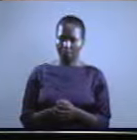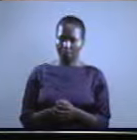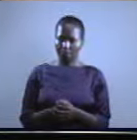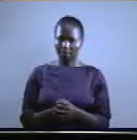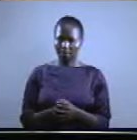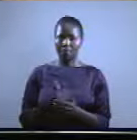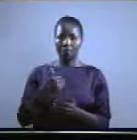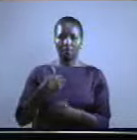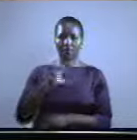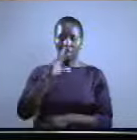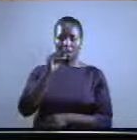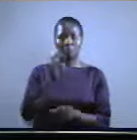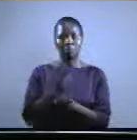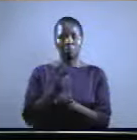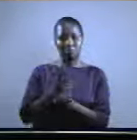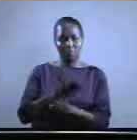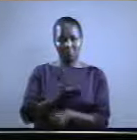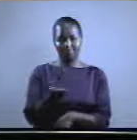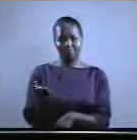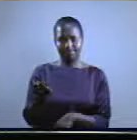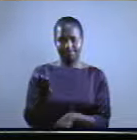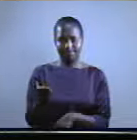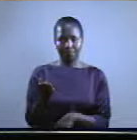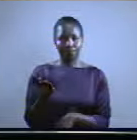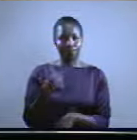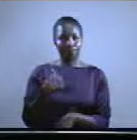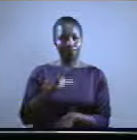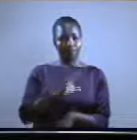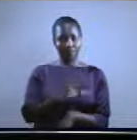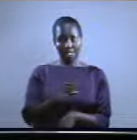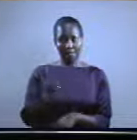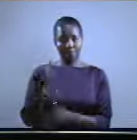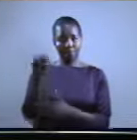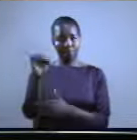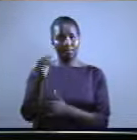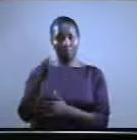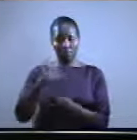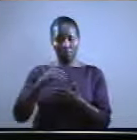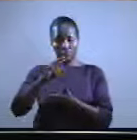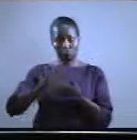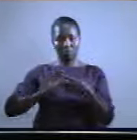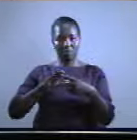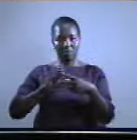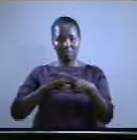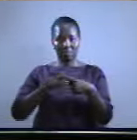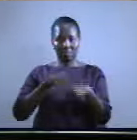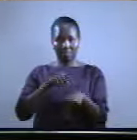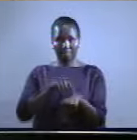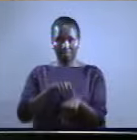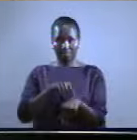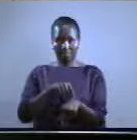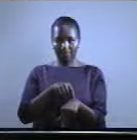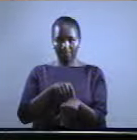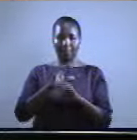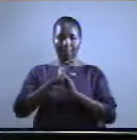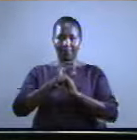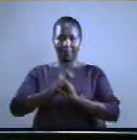I put the question again. Are there any objections to the bill being read a second time?